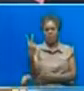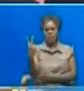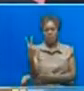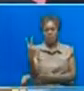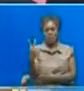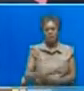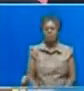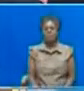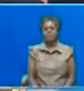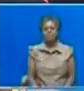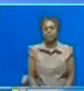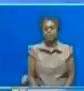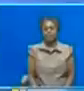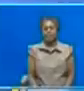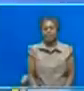of February.